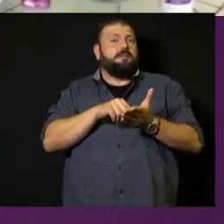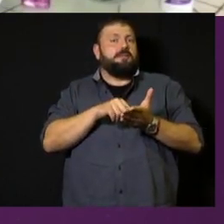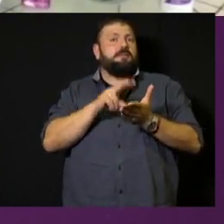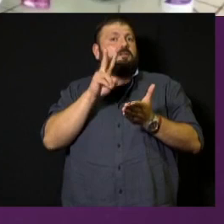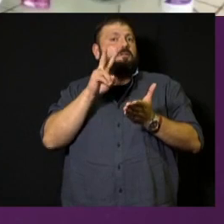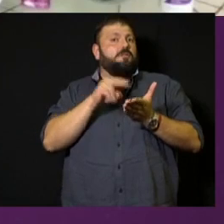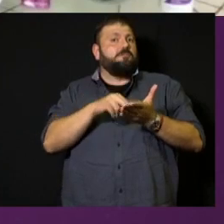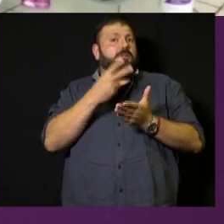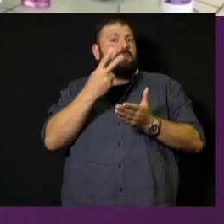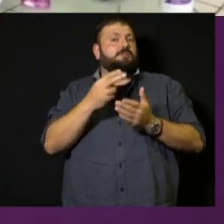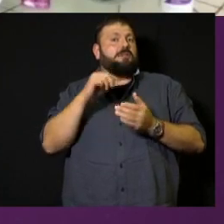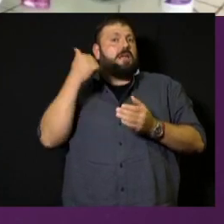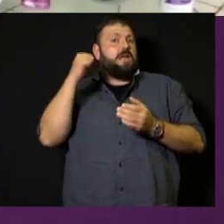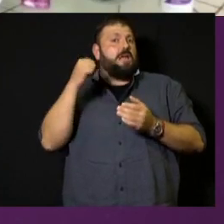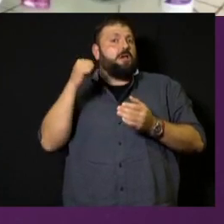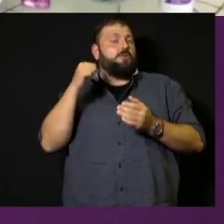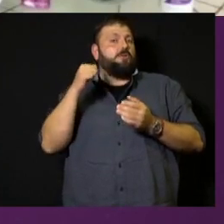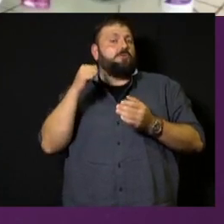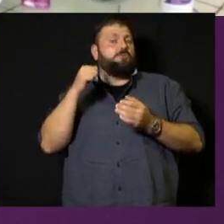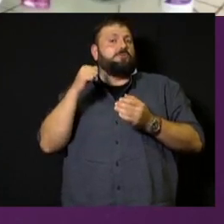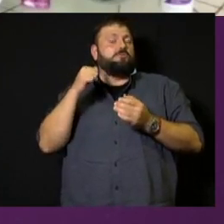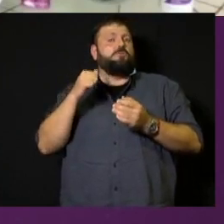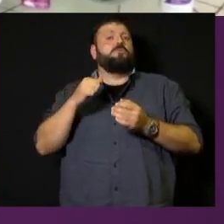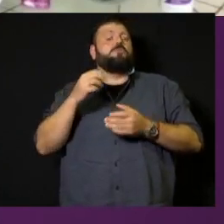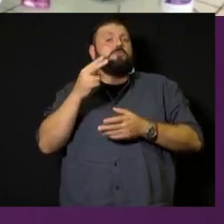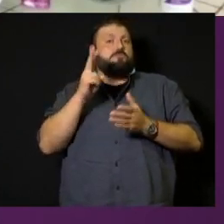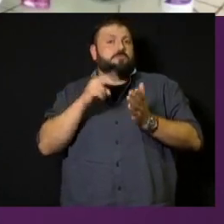since 2002, August 2002.